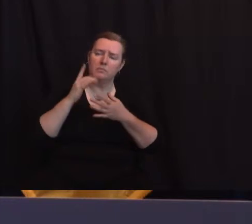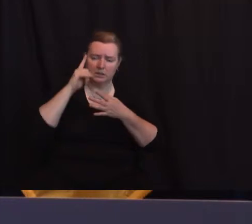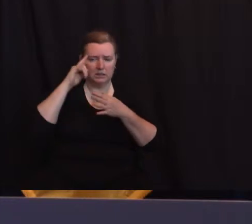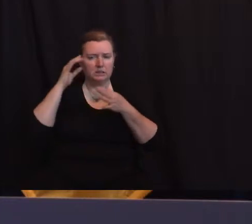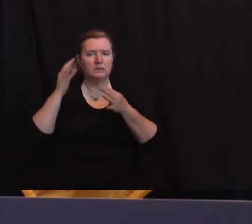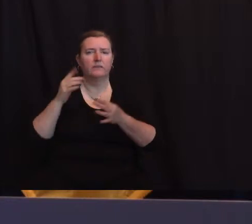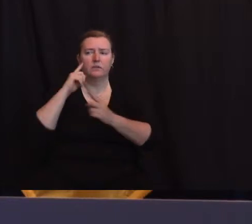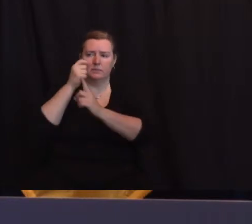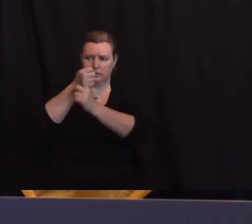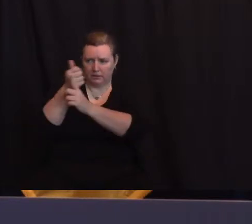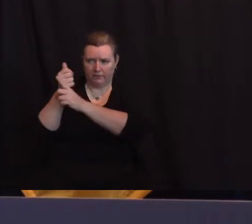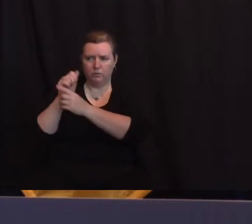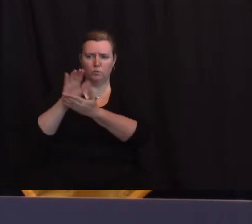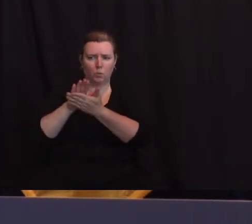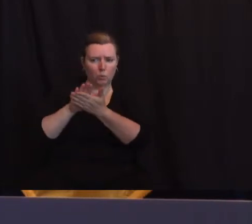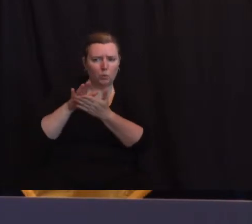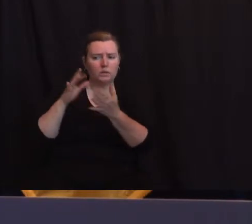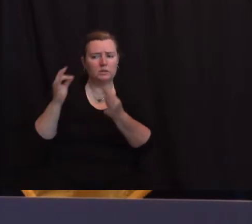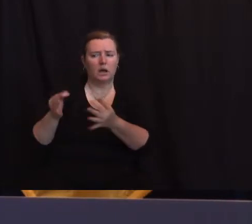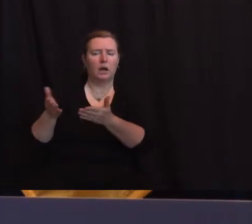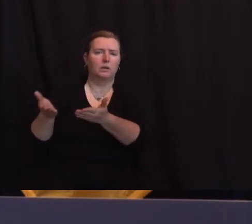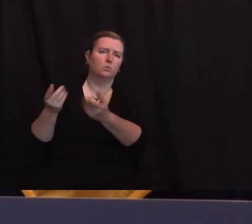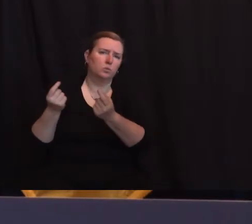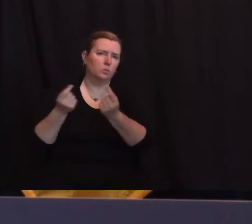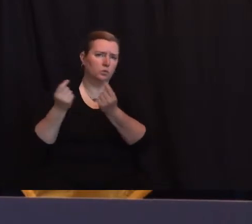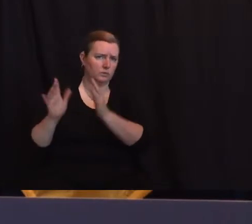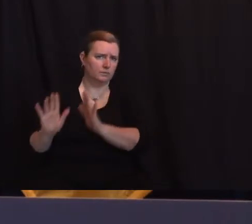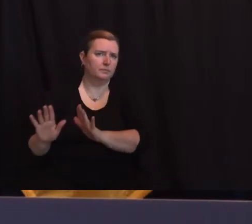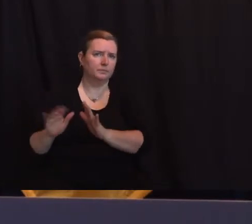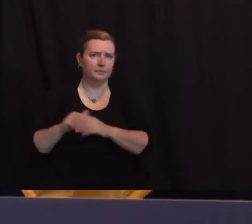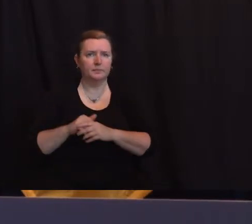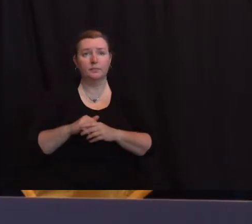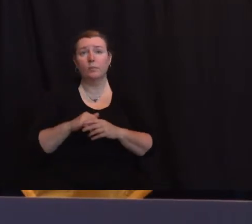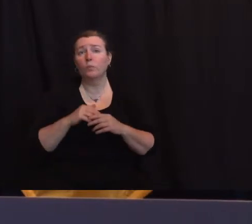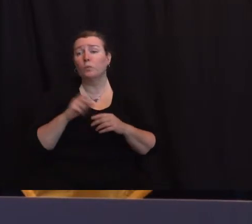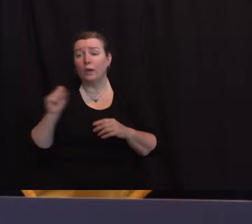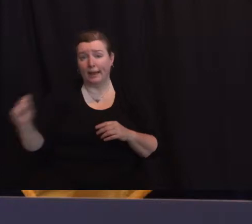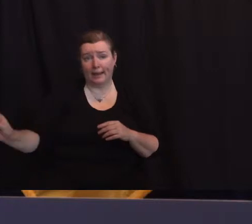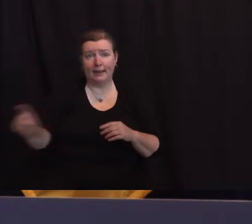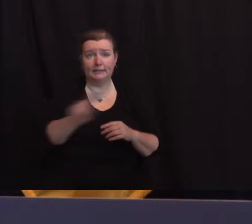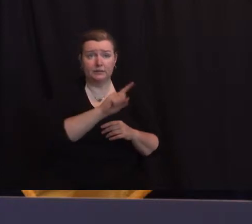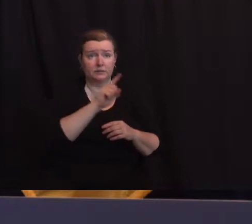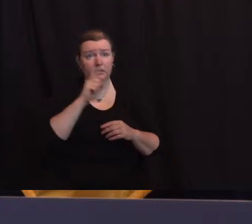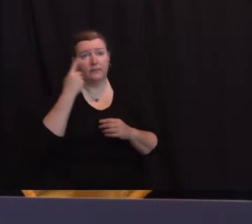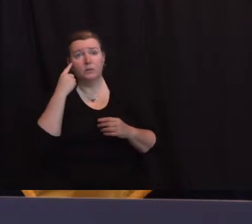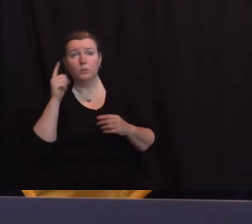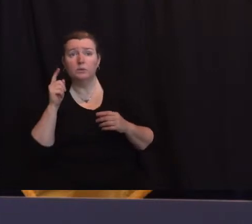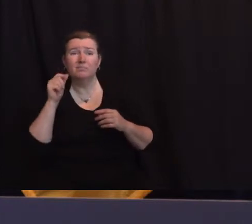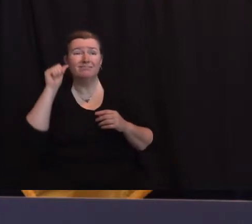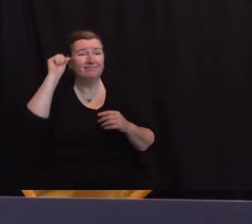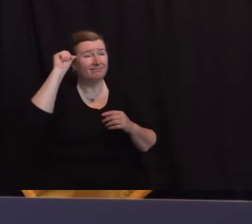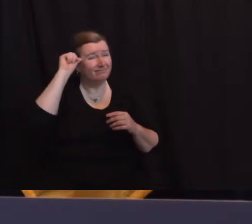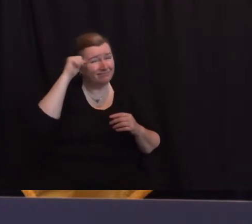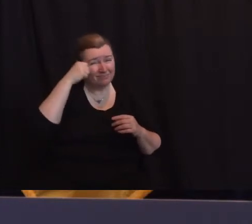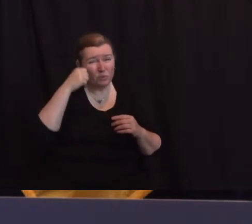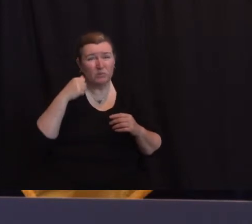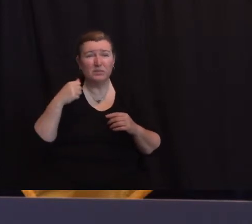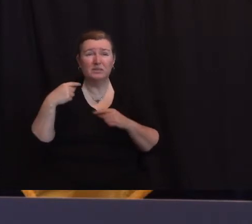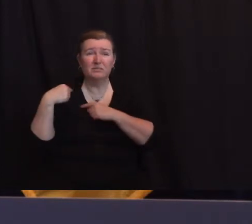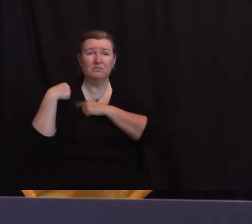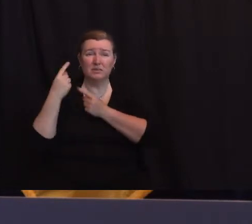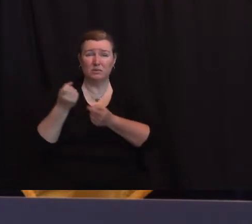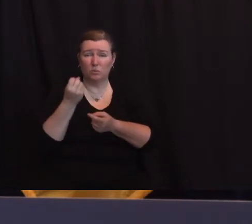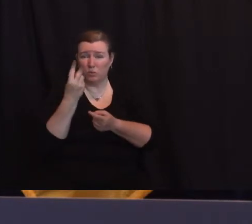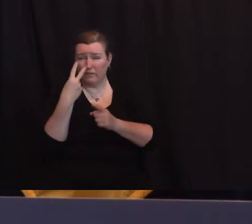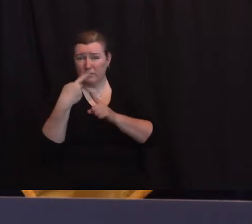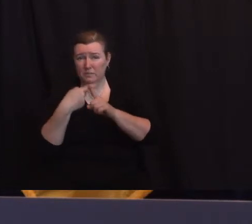And we would just ask, as we've asked of millions of people over the past 15 months, it's you use your responsibility